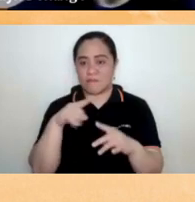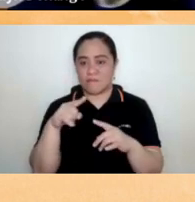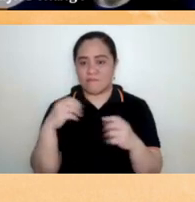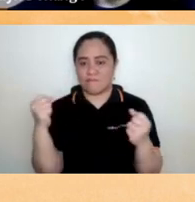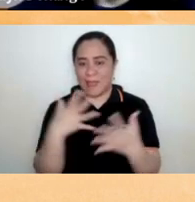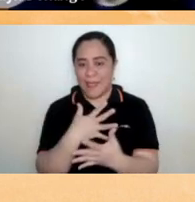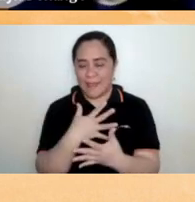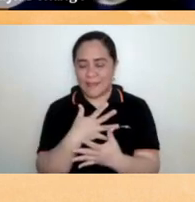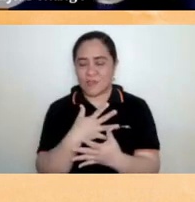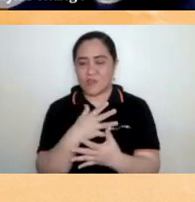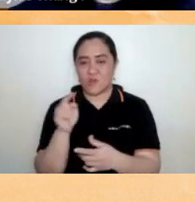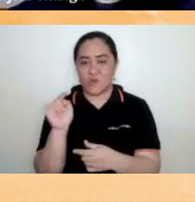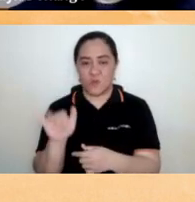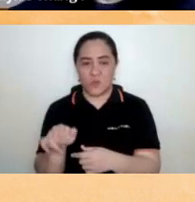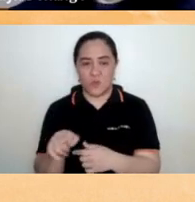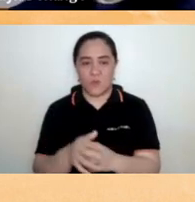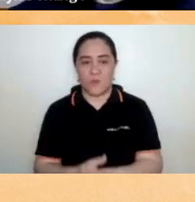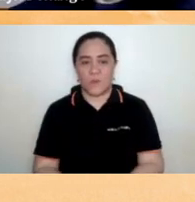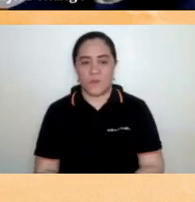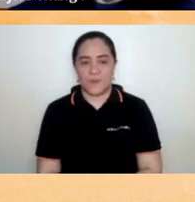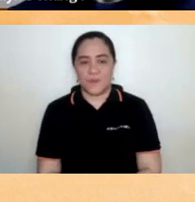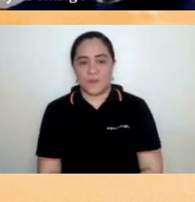perceives it to be.